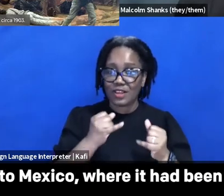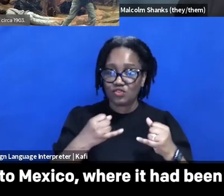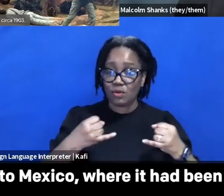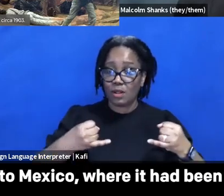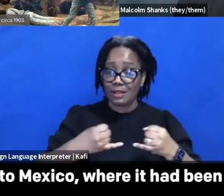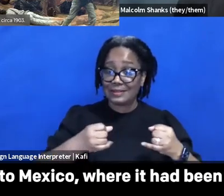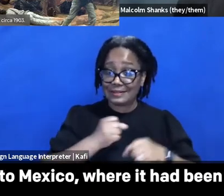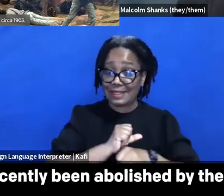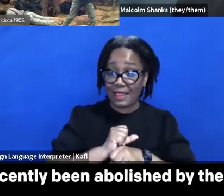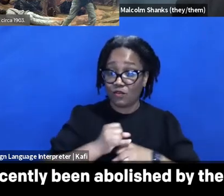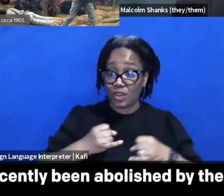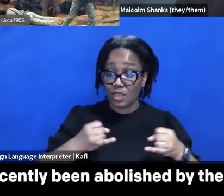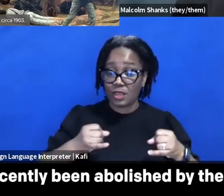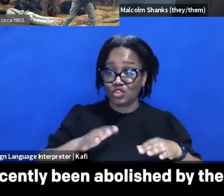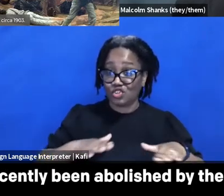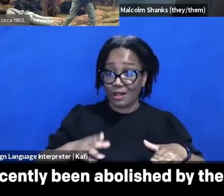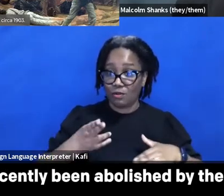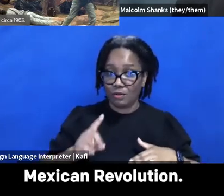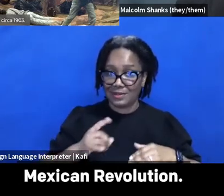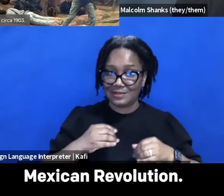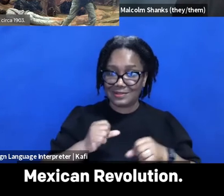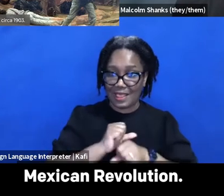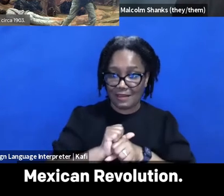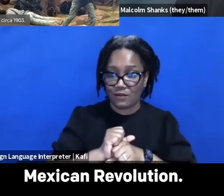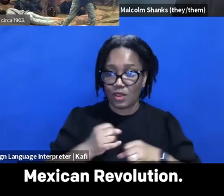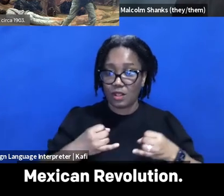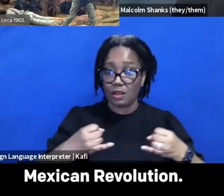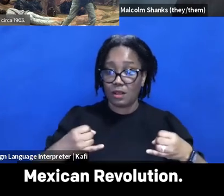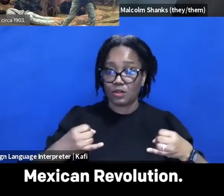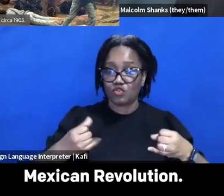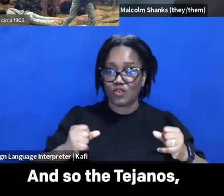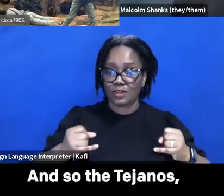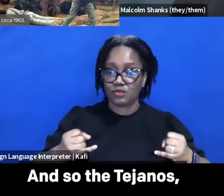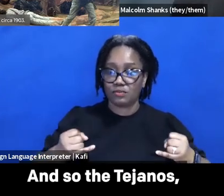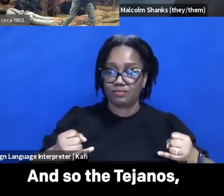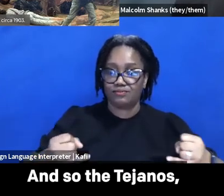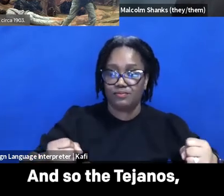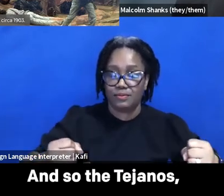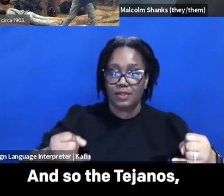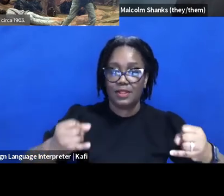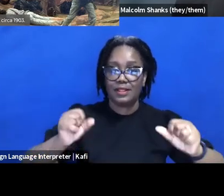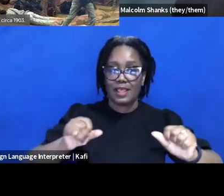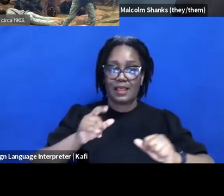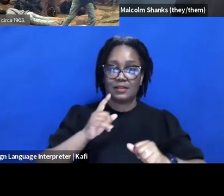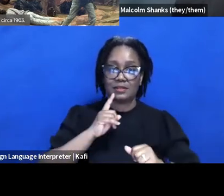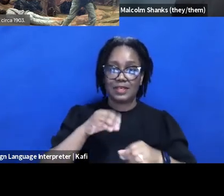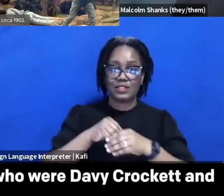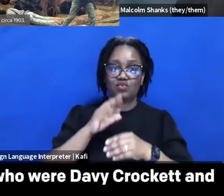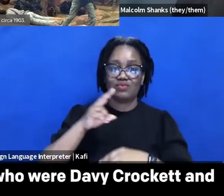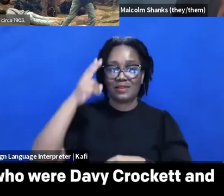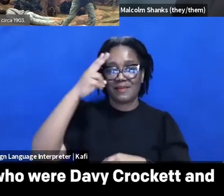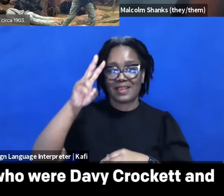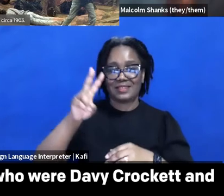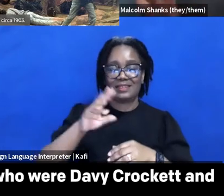into Mexico, where it had recently been abolished by the Mexican Revolution. And so the Tejanos,